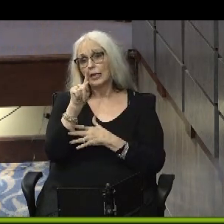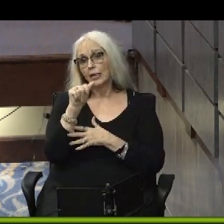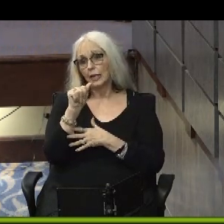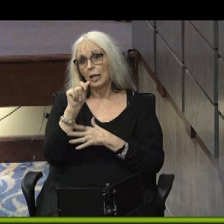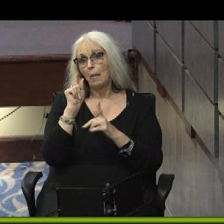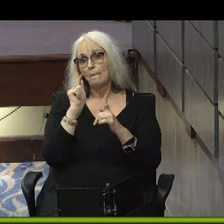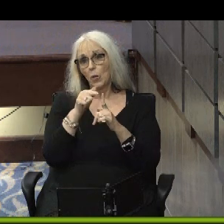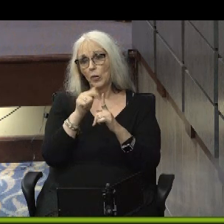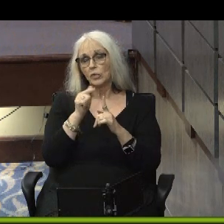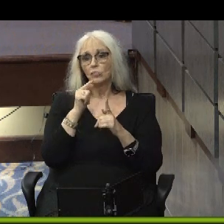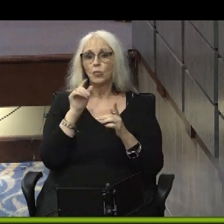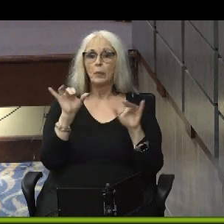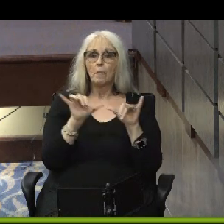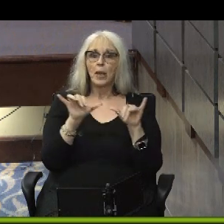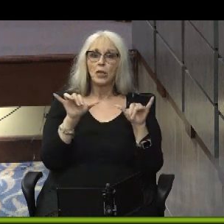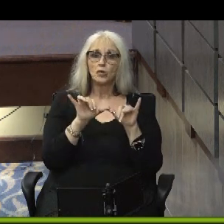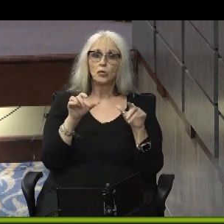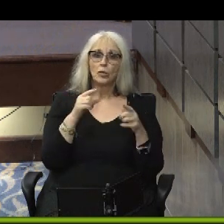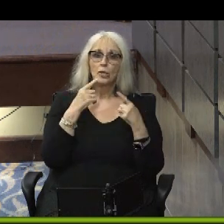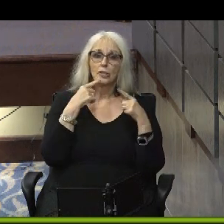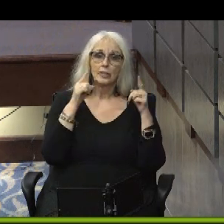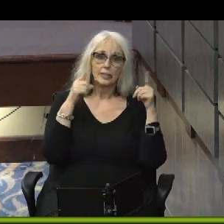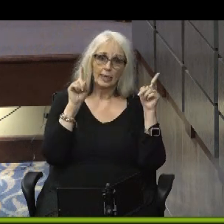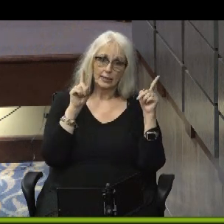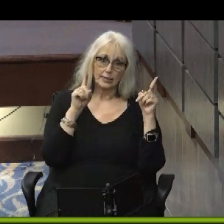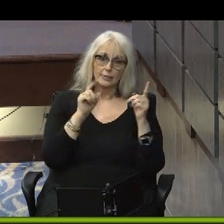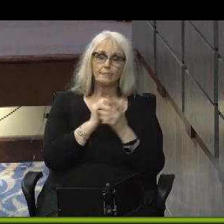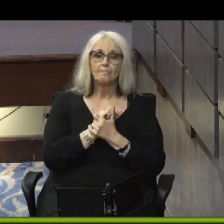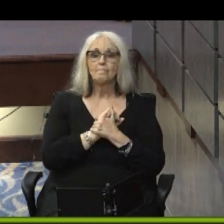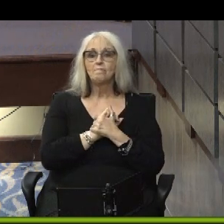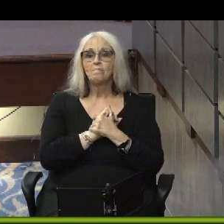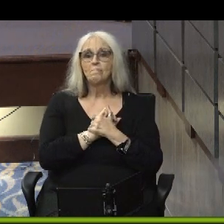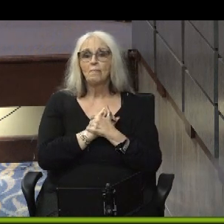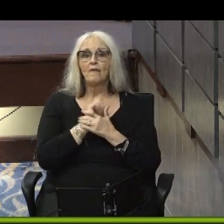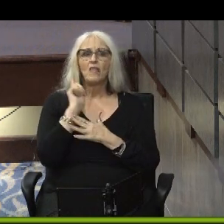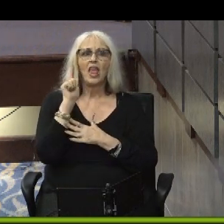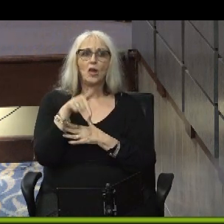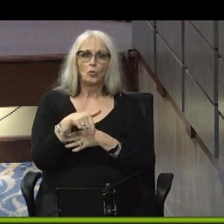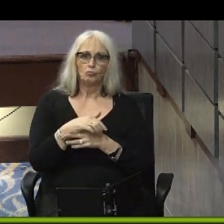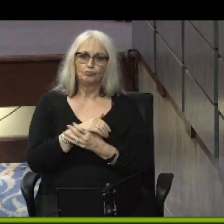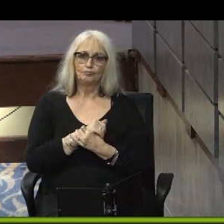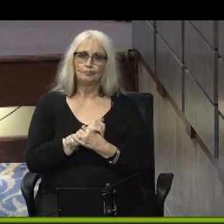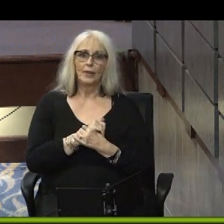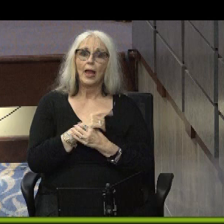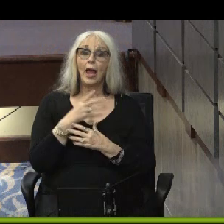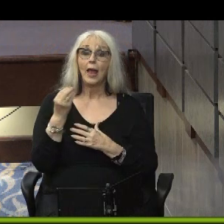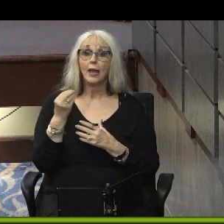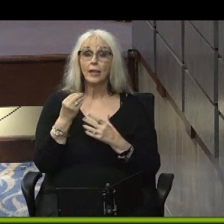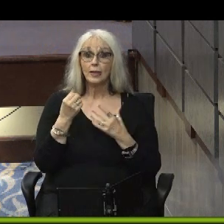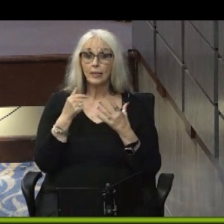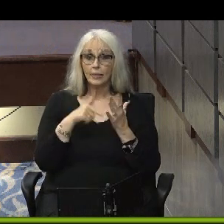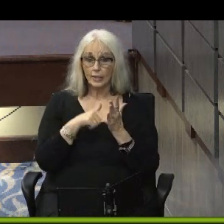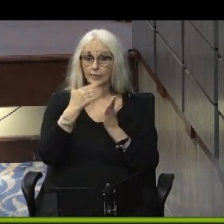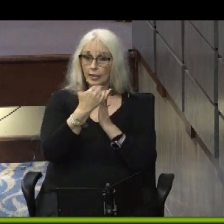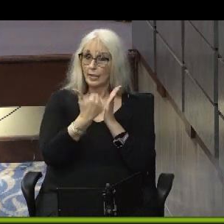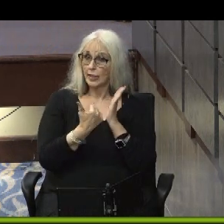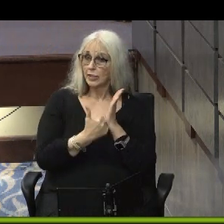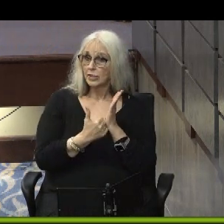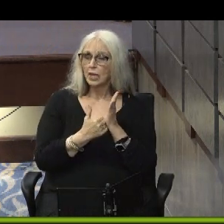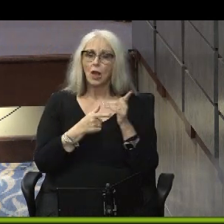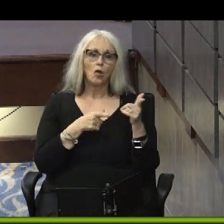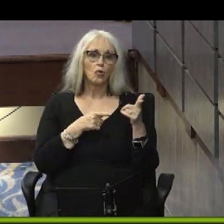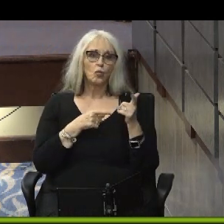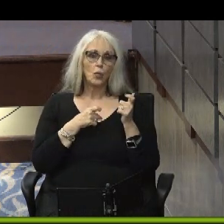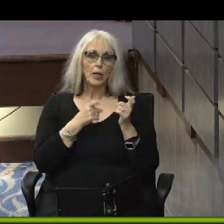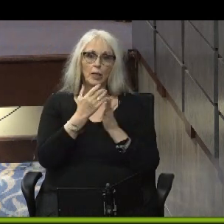of all of how we bring the brand to life later on. And so this list is just a quick list of the